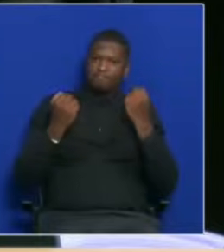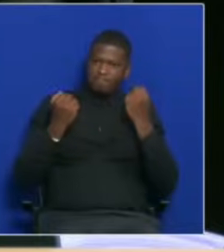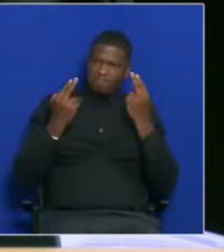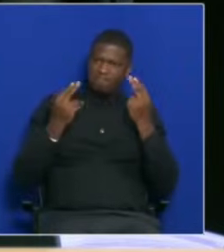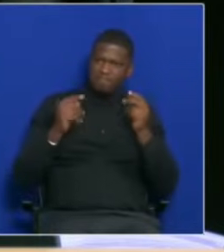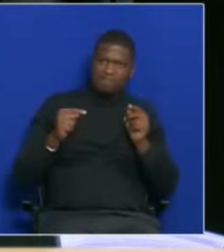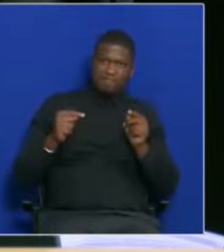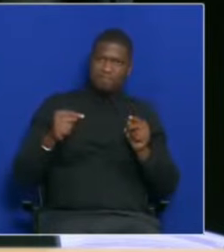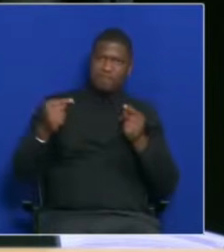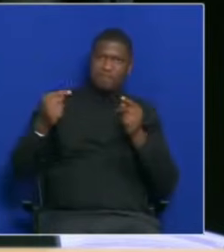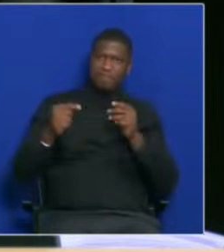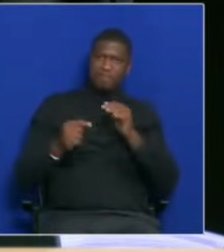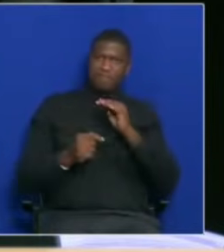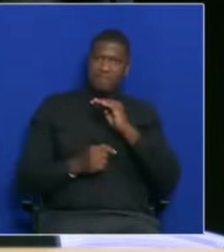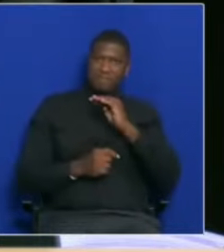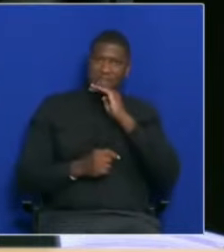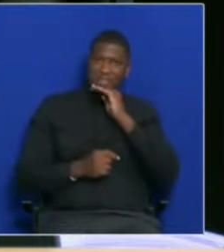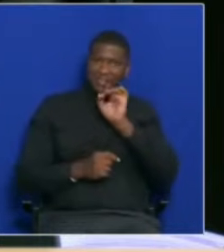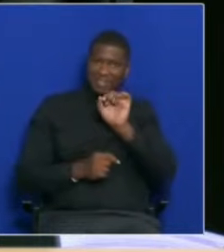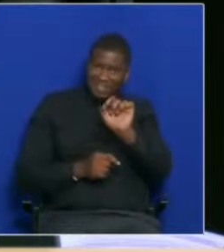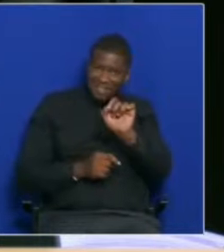even be expected